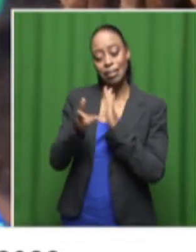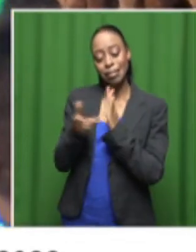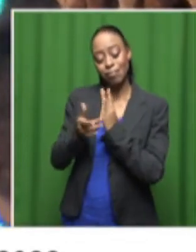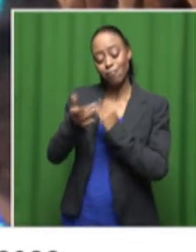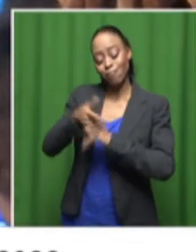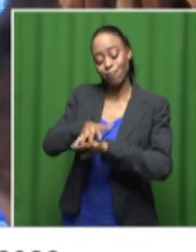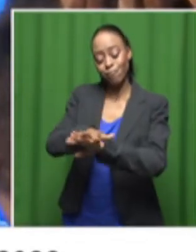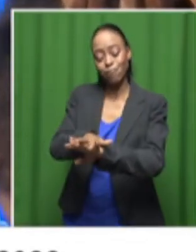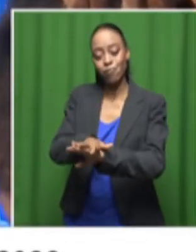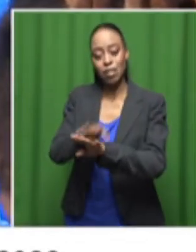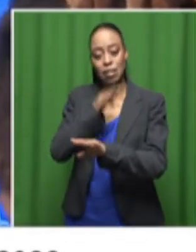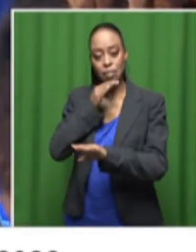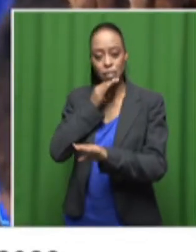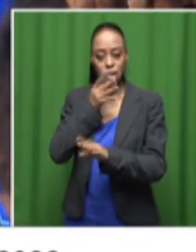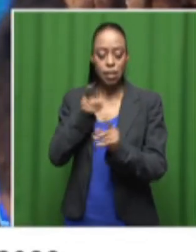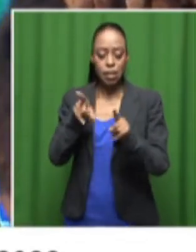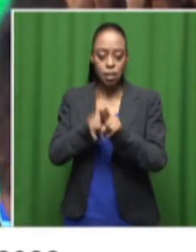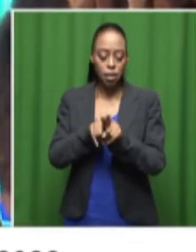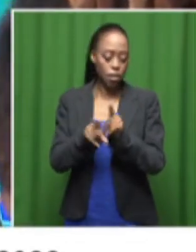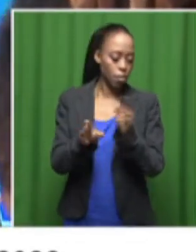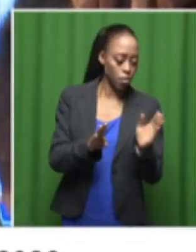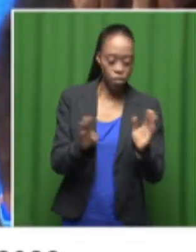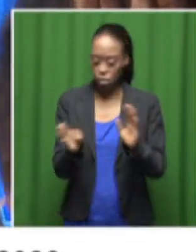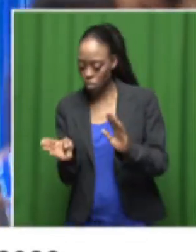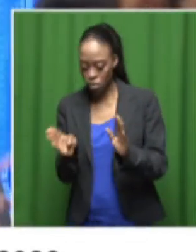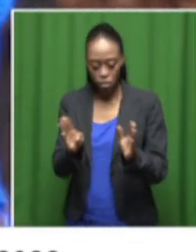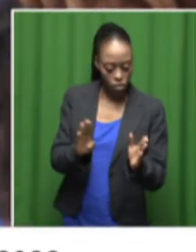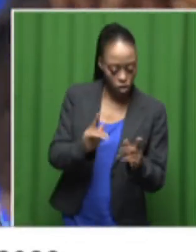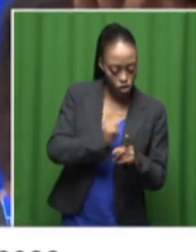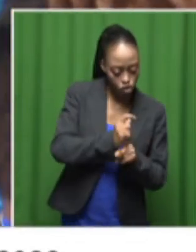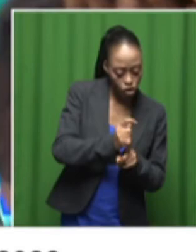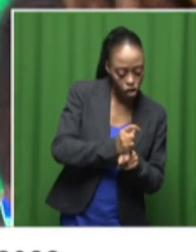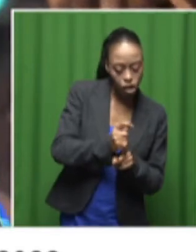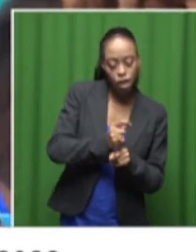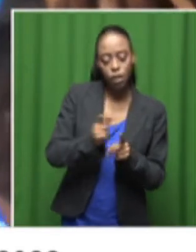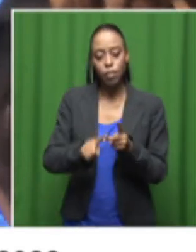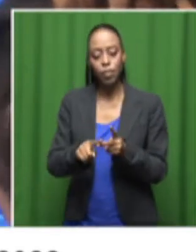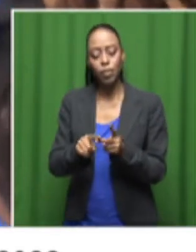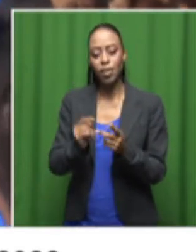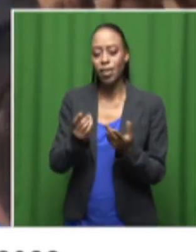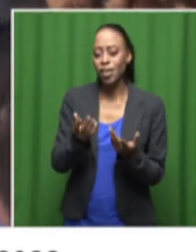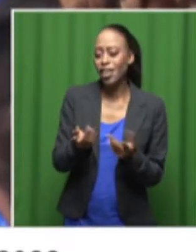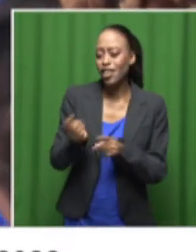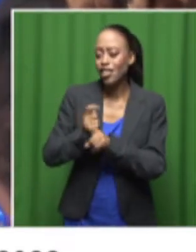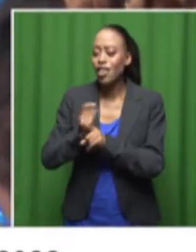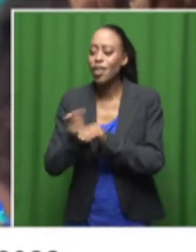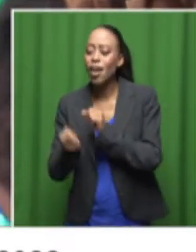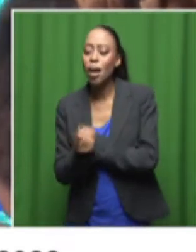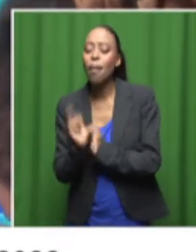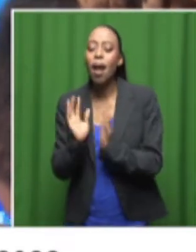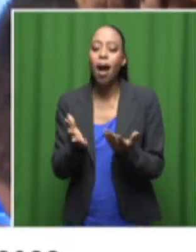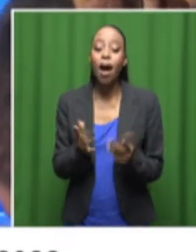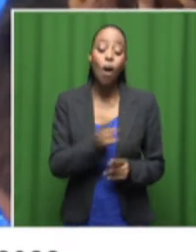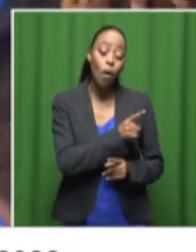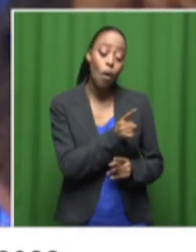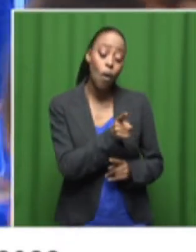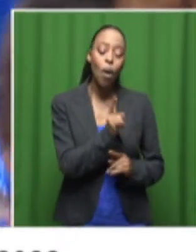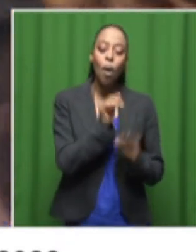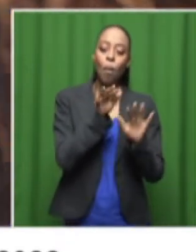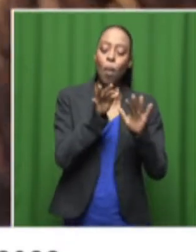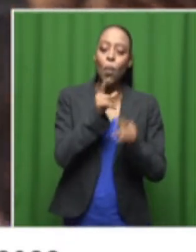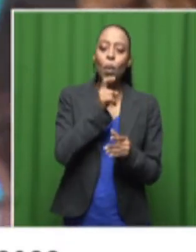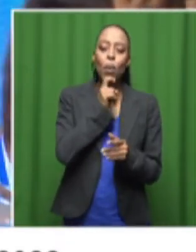inclusion, you look also at the area of training, and you cannot do training without those that are in the